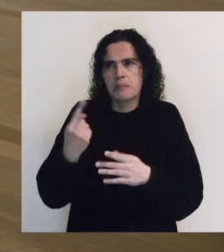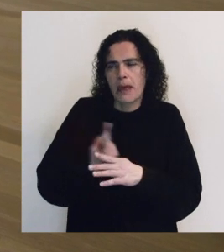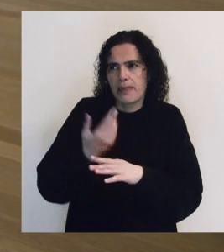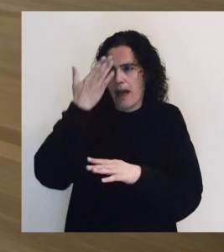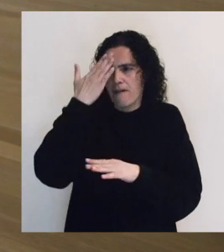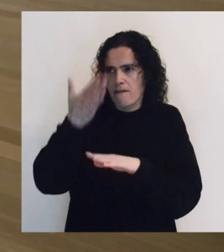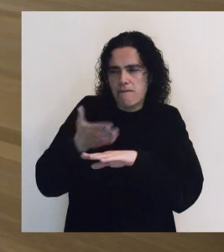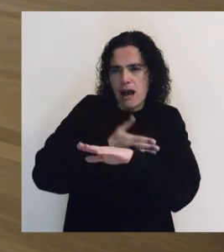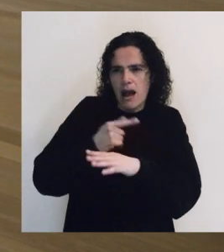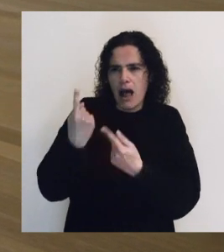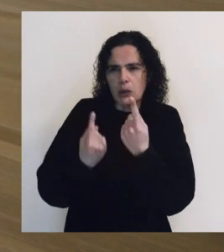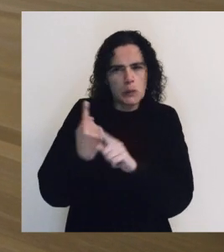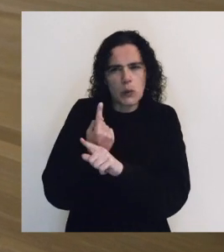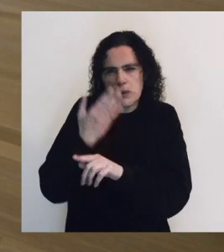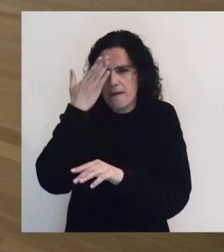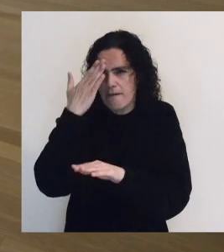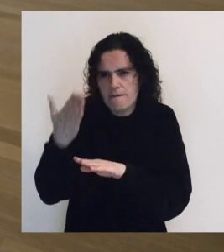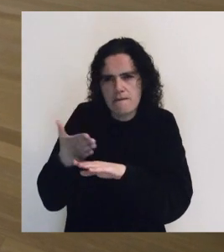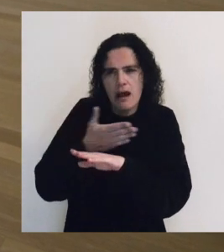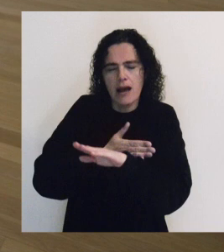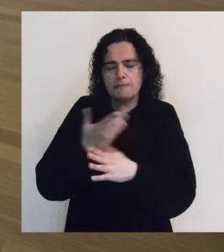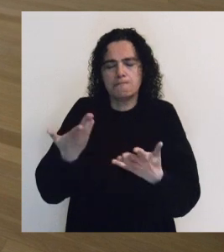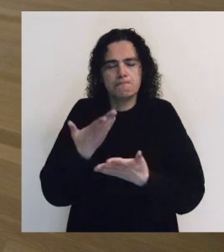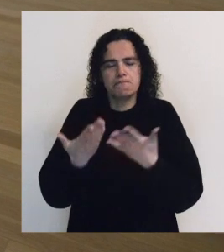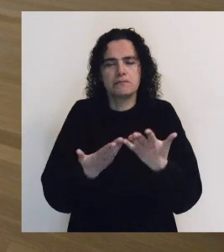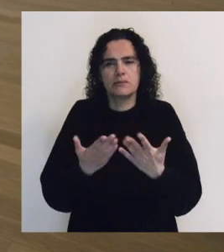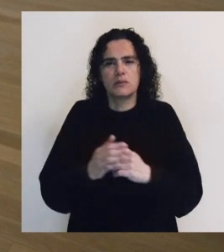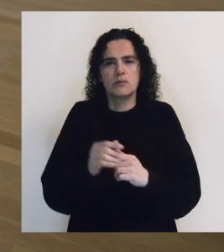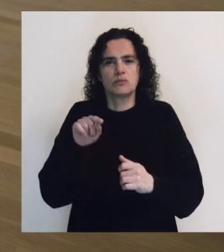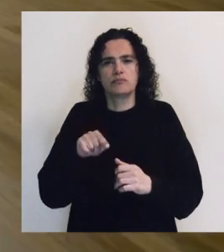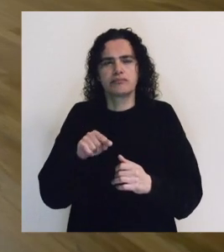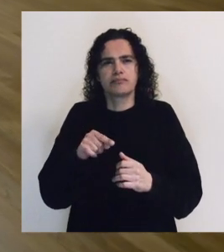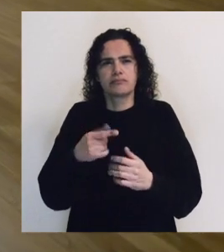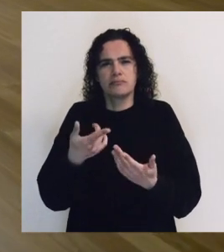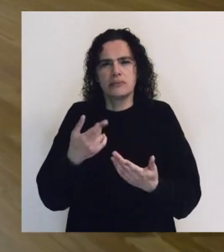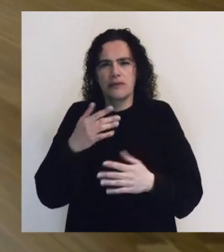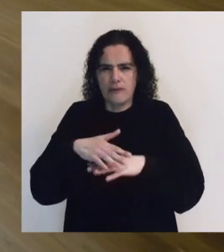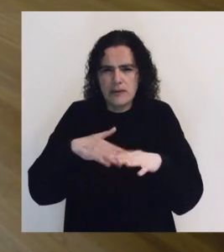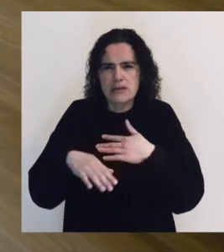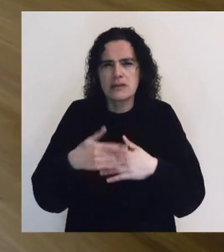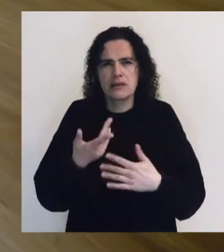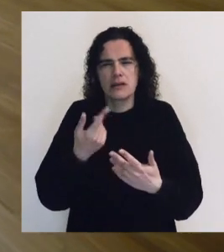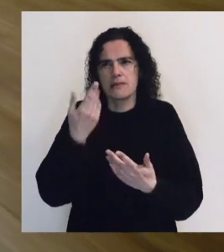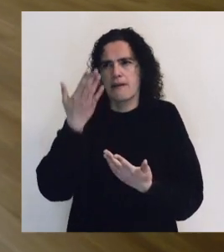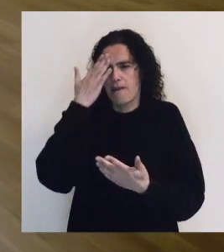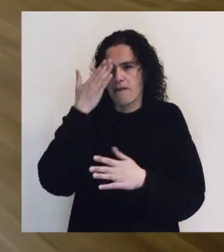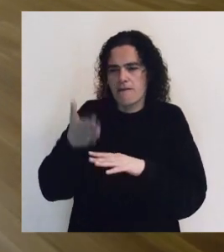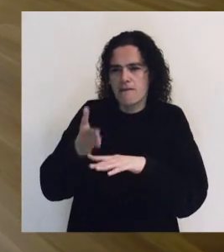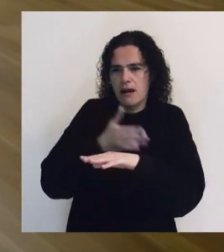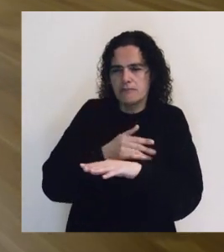anticipated something, he perceived something that was in the making. He